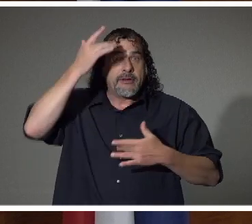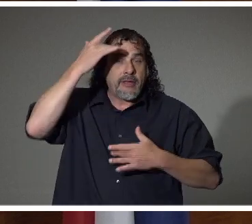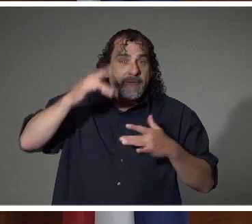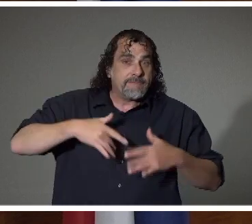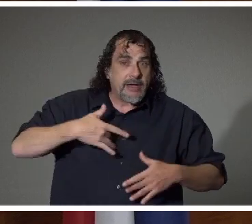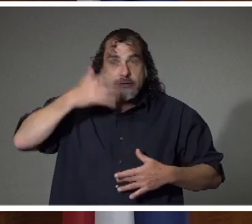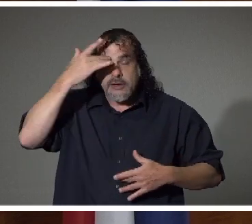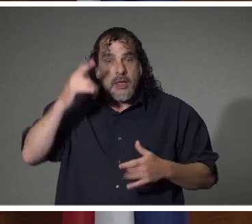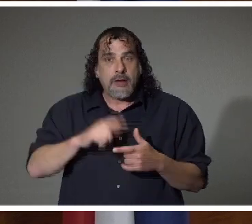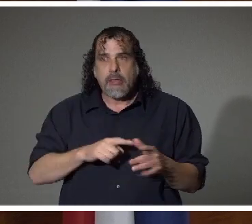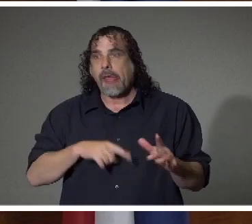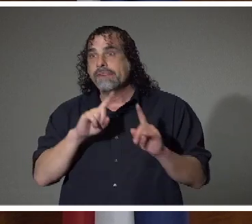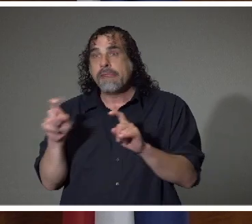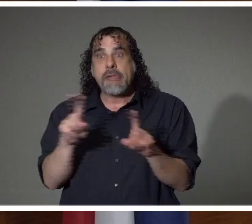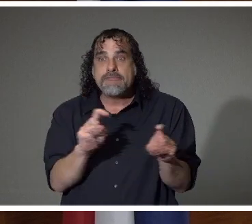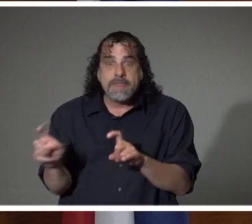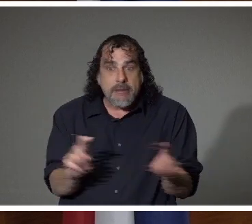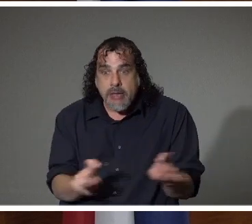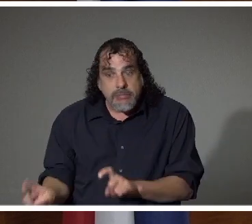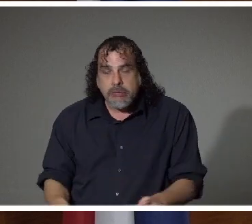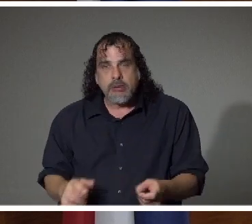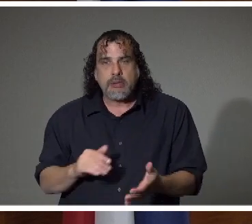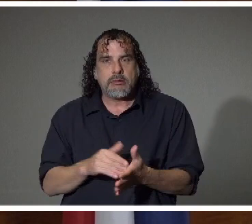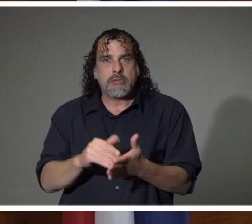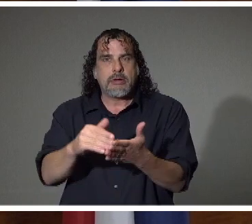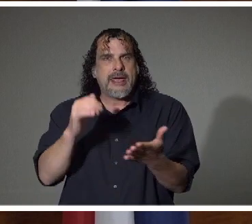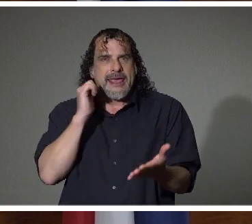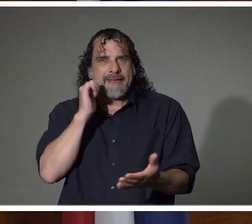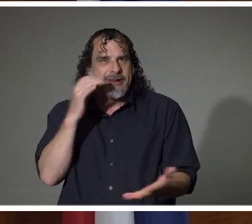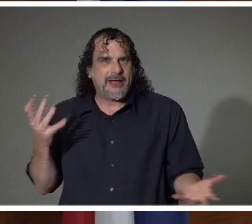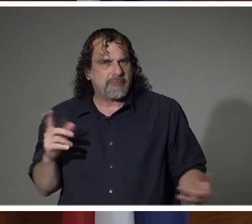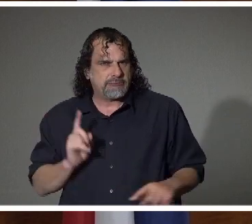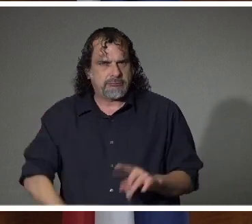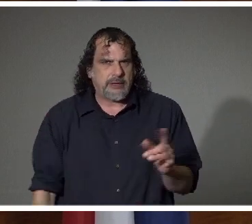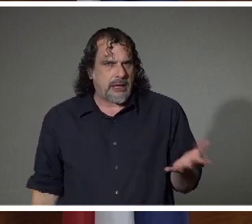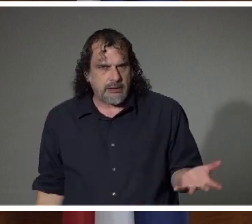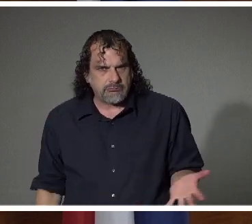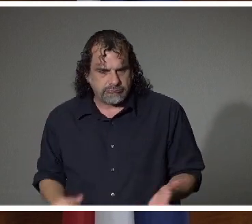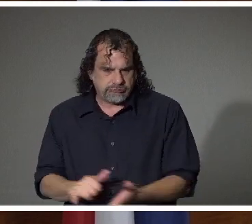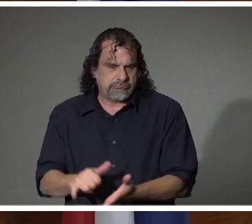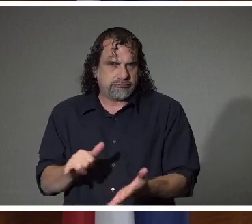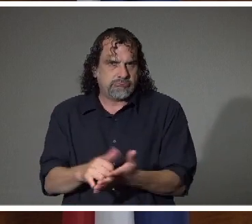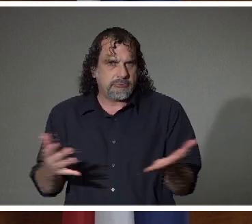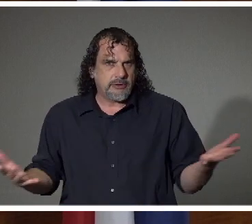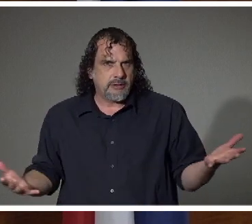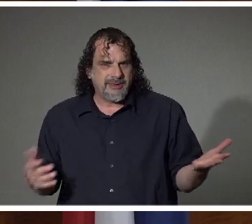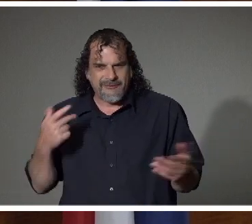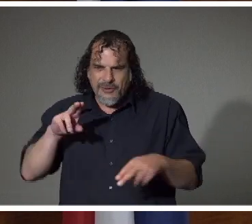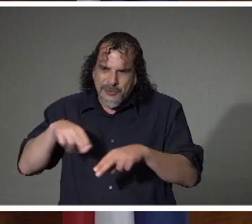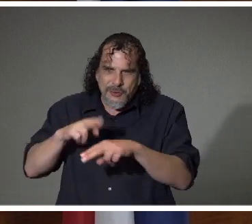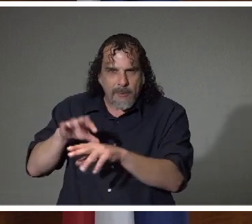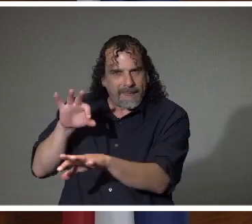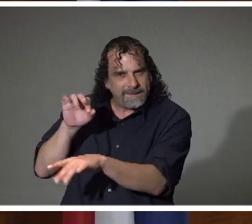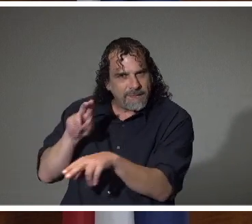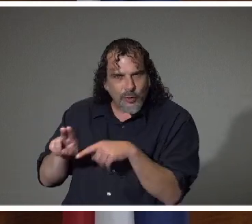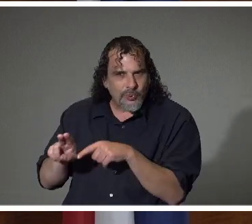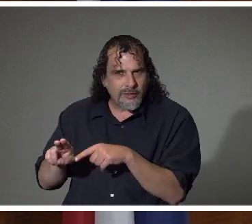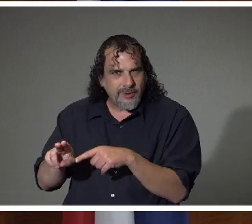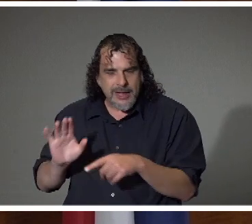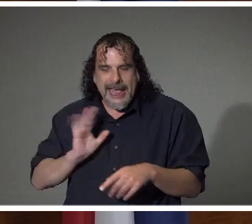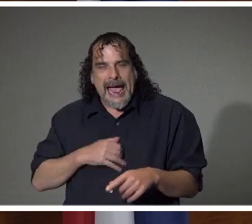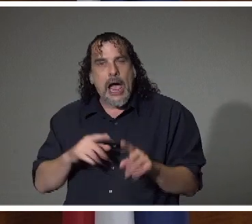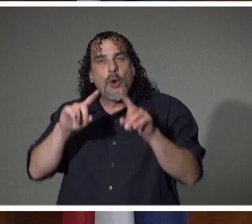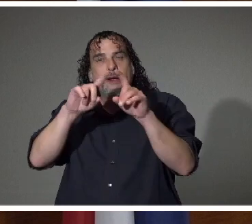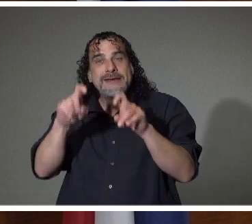would be able to get the millions of tests every single day, even if it were for the common flu. Our testing capacity